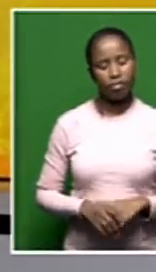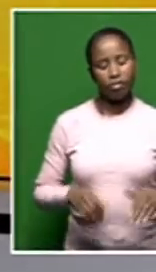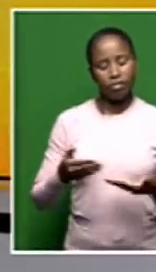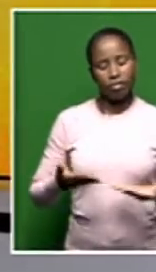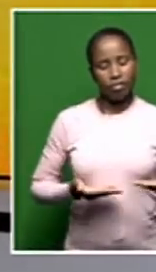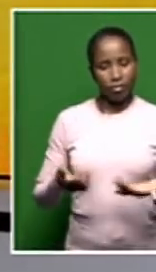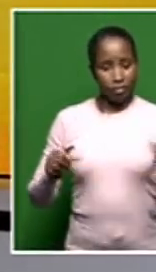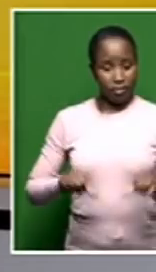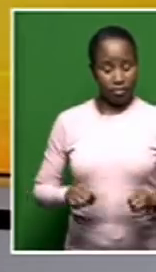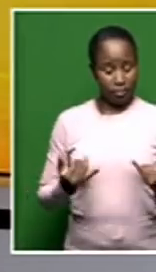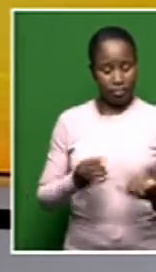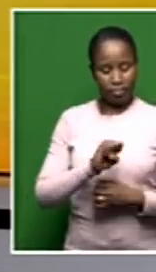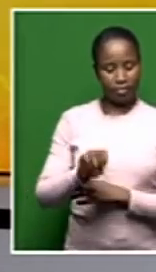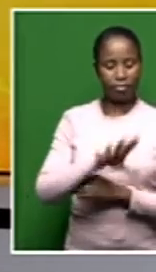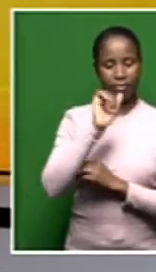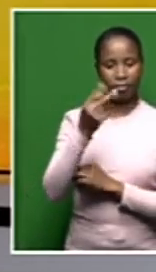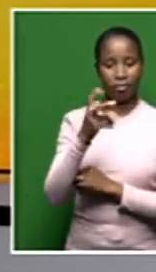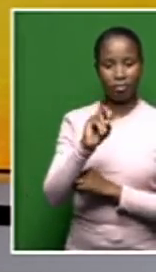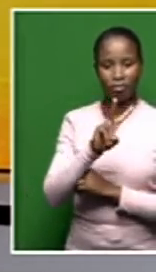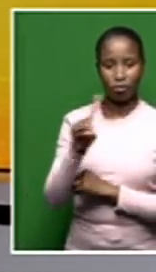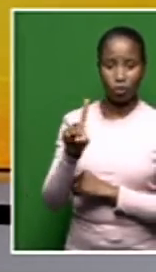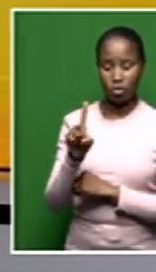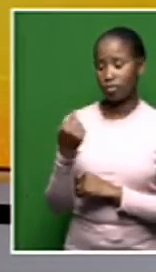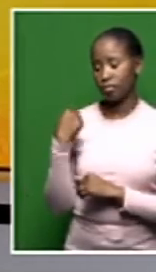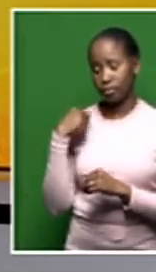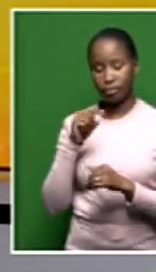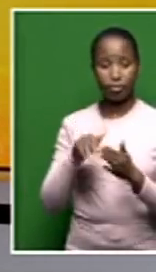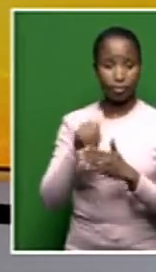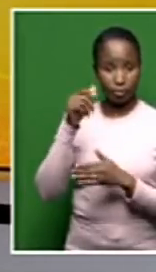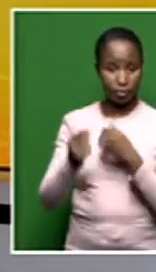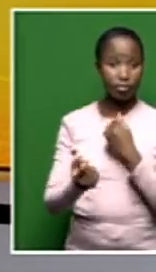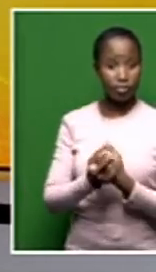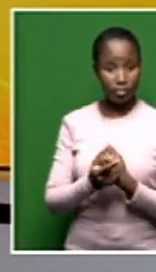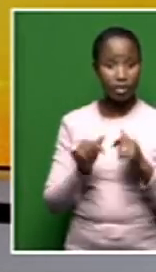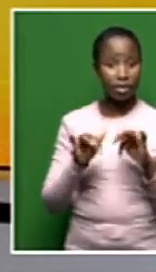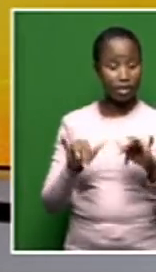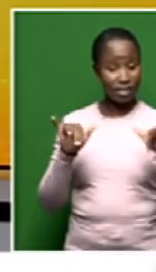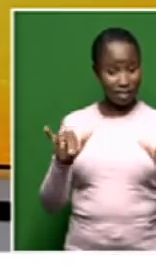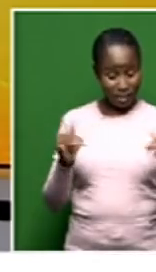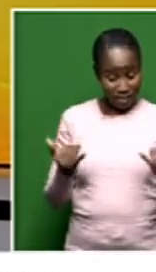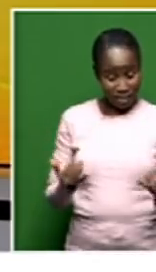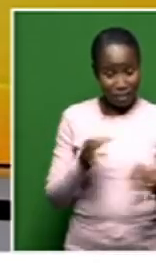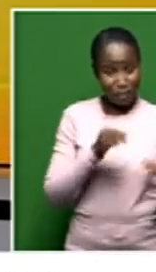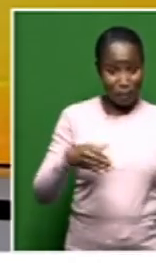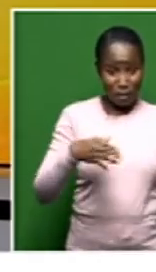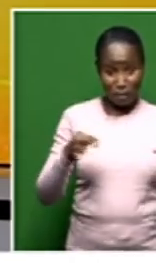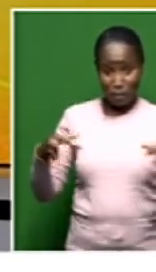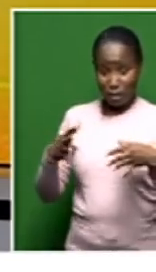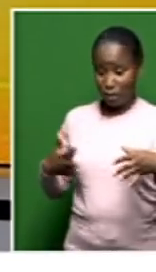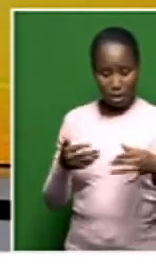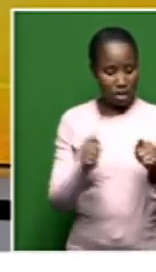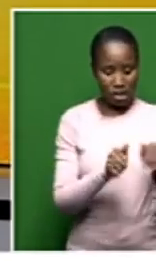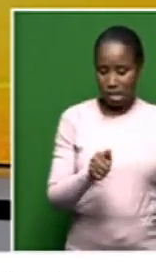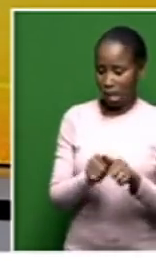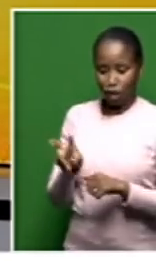Now, welcome back. As South Africa's 2021 local government elections leave political parties scrapping for coalition partners, it has also